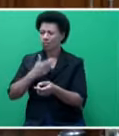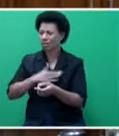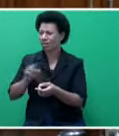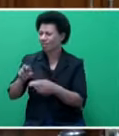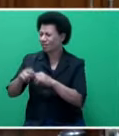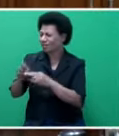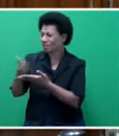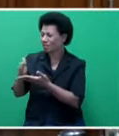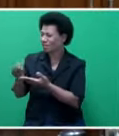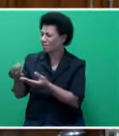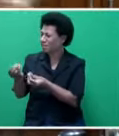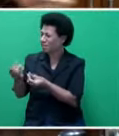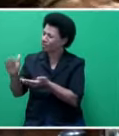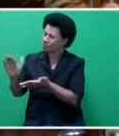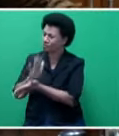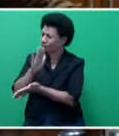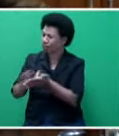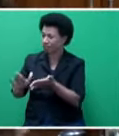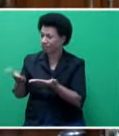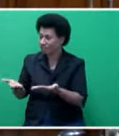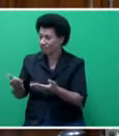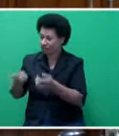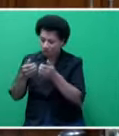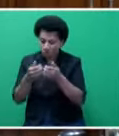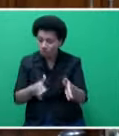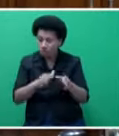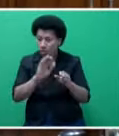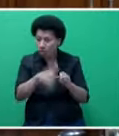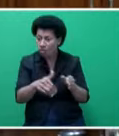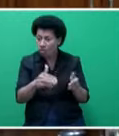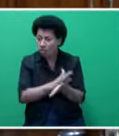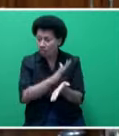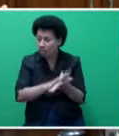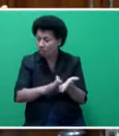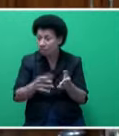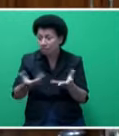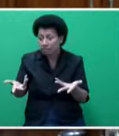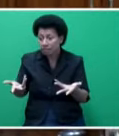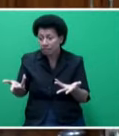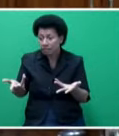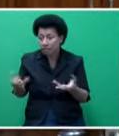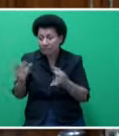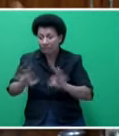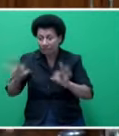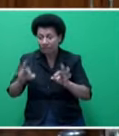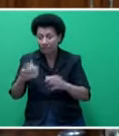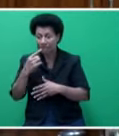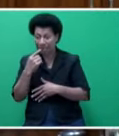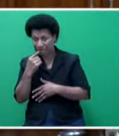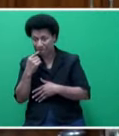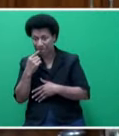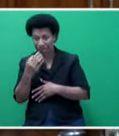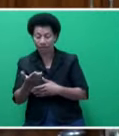the FNPF account and further down the track lose their home and they've got no security. At least by having a charge over